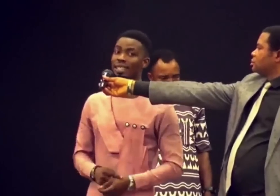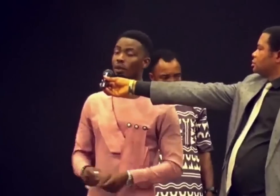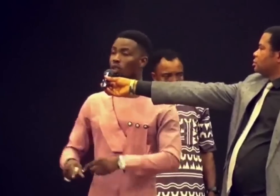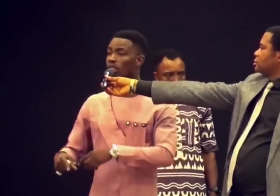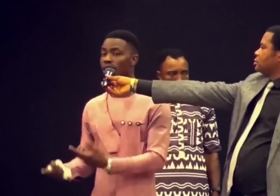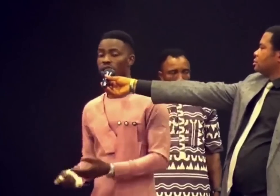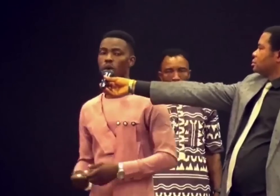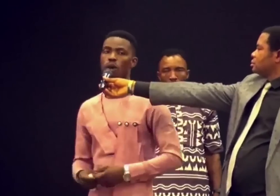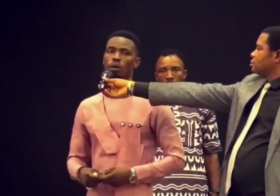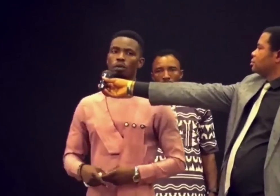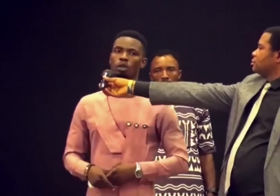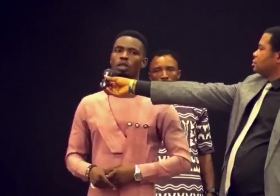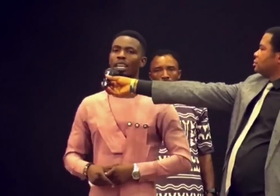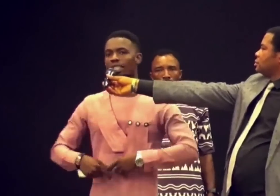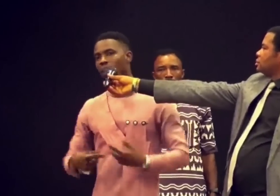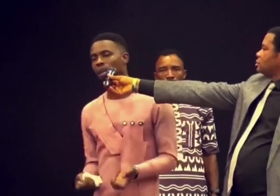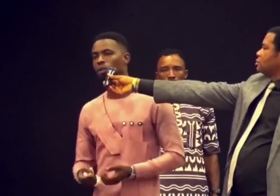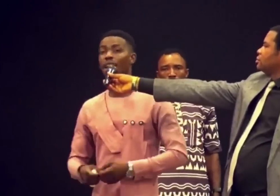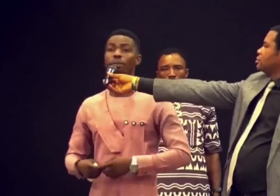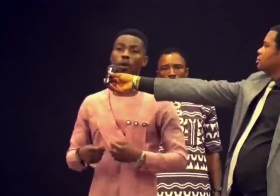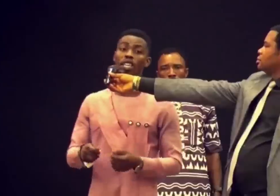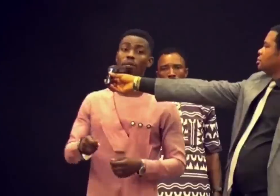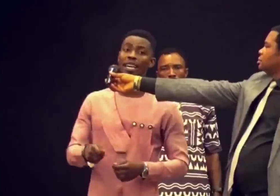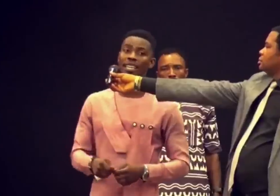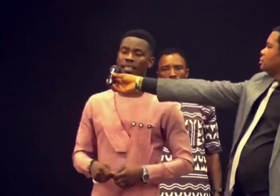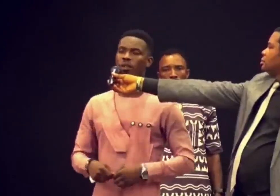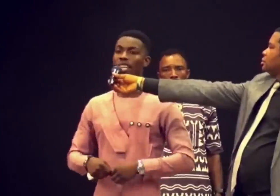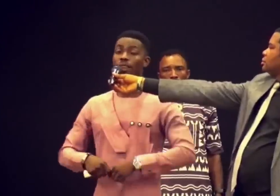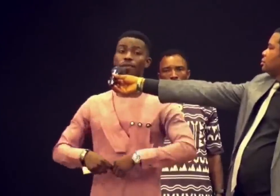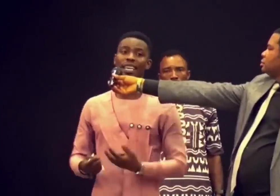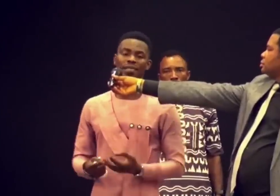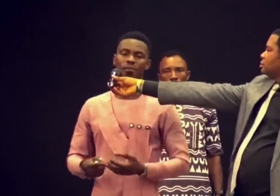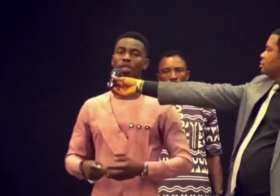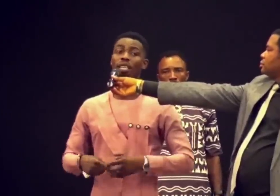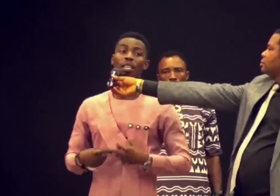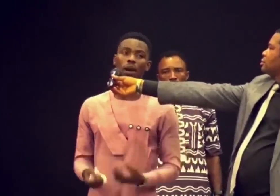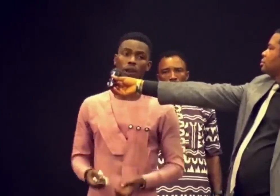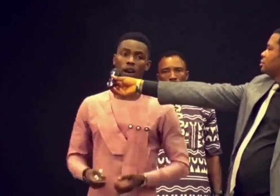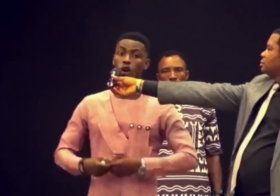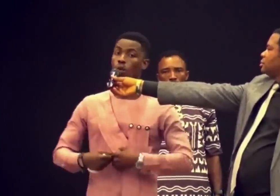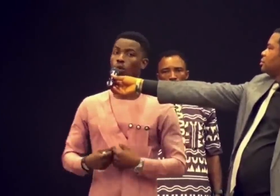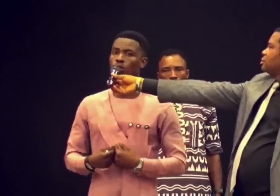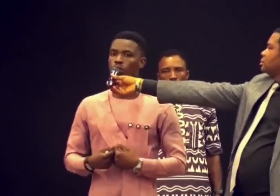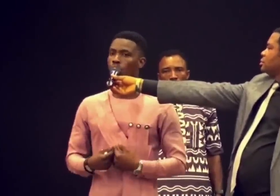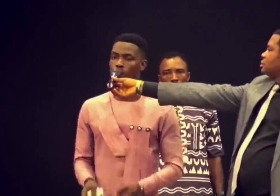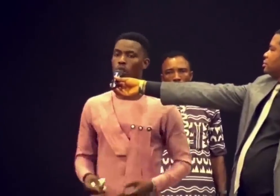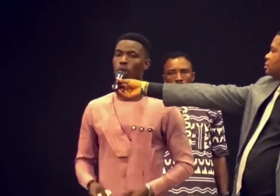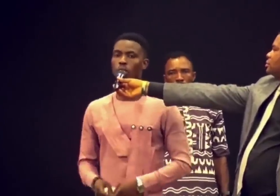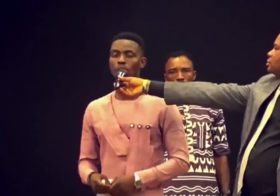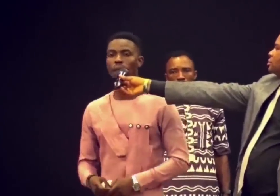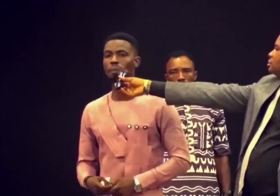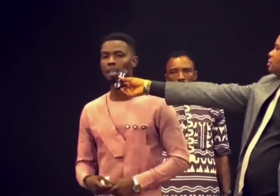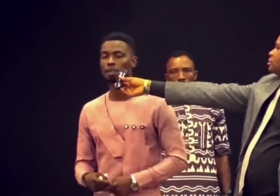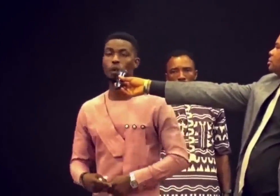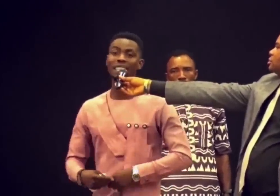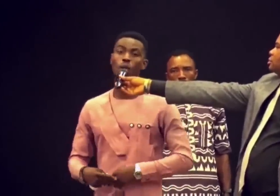risk e moto ton ti owo bo o sha ni keja ma lo mo wa ni mi le o ni kin gba ki kin fire mo ni mi le wa pe oko mi o wa moto mo pe ko